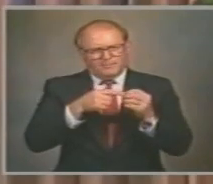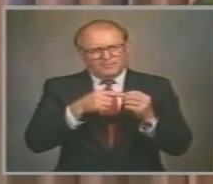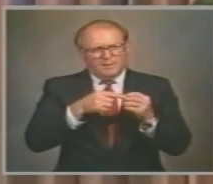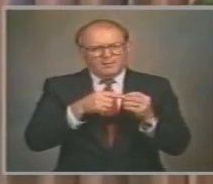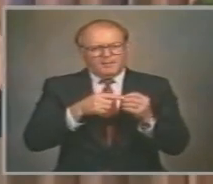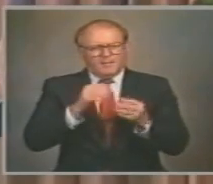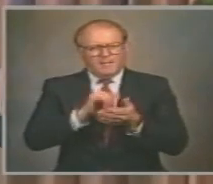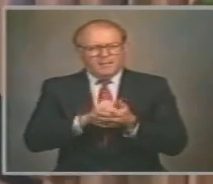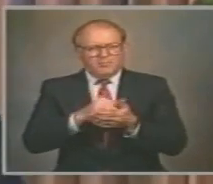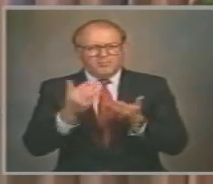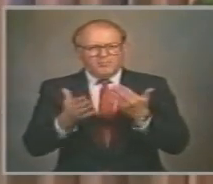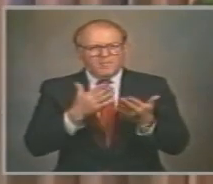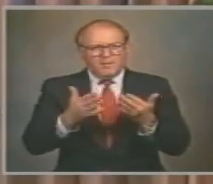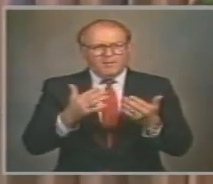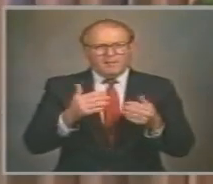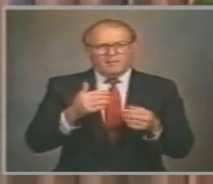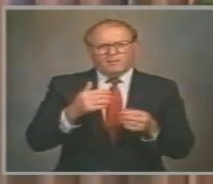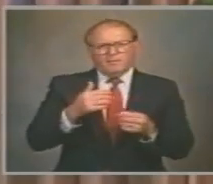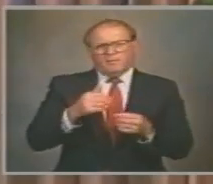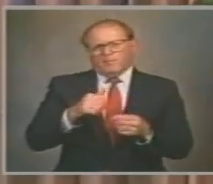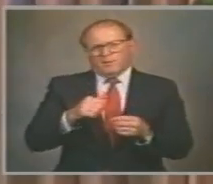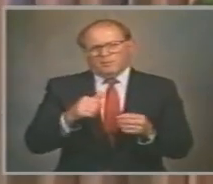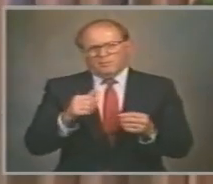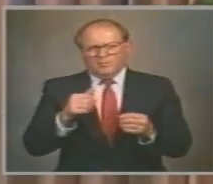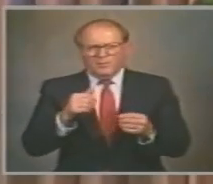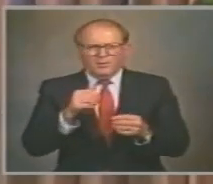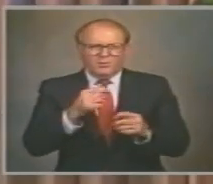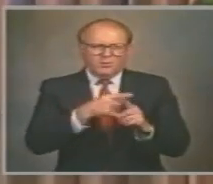life, what are often called the missing links.